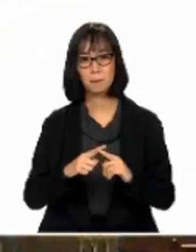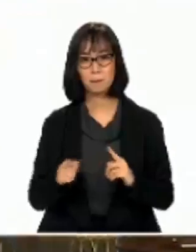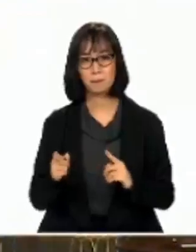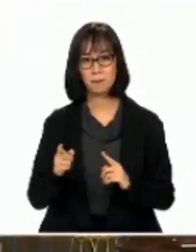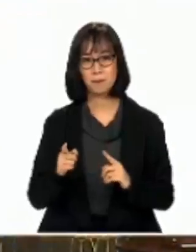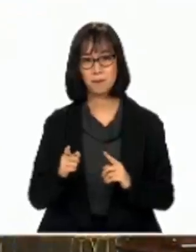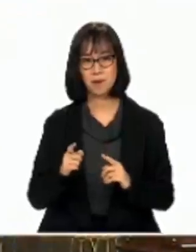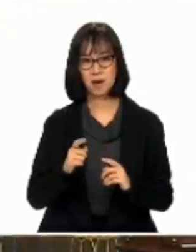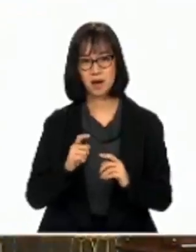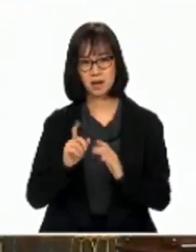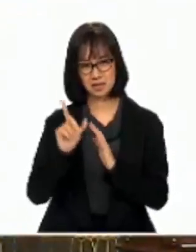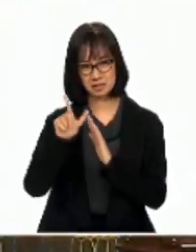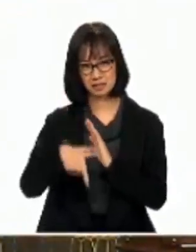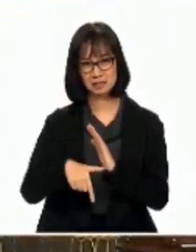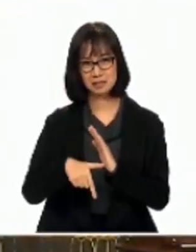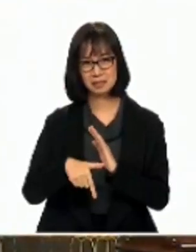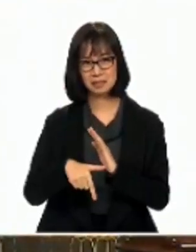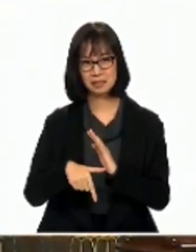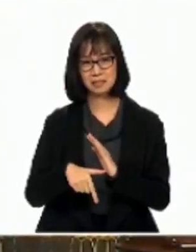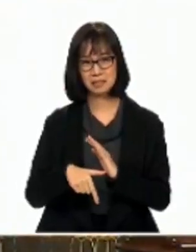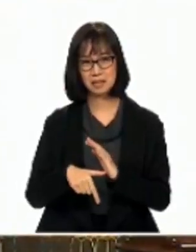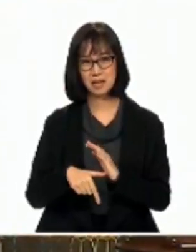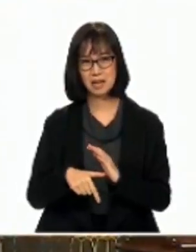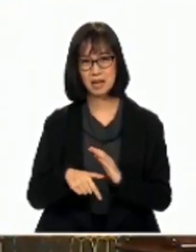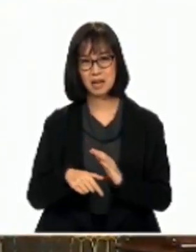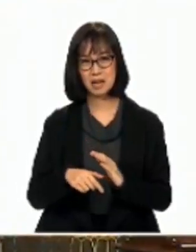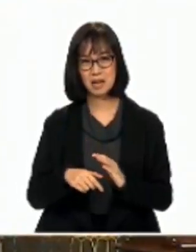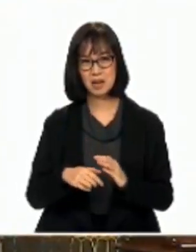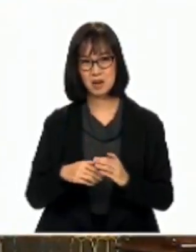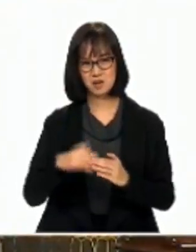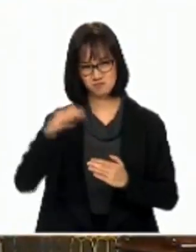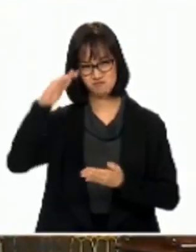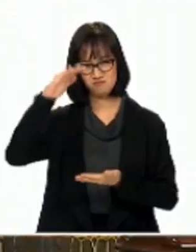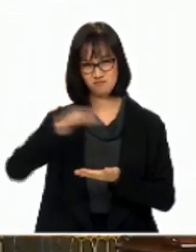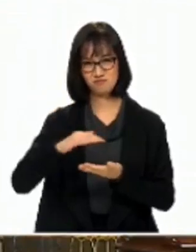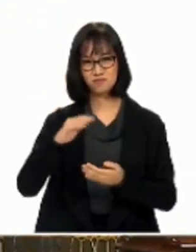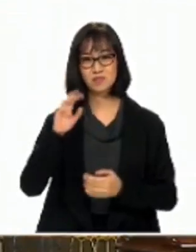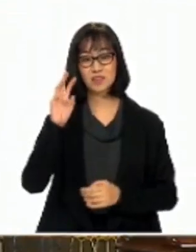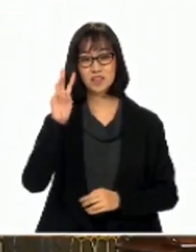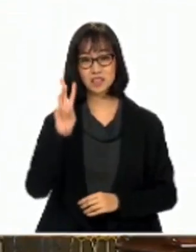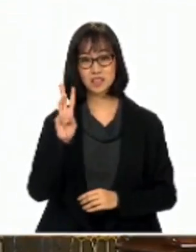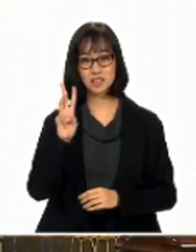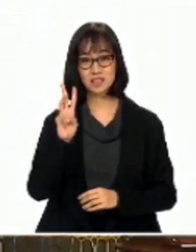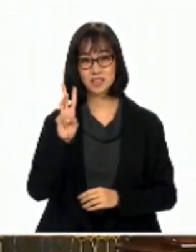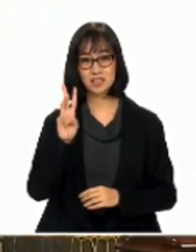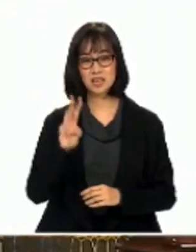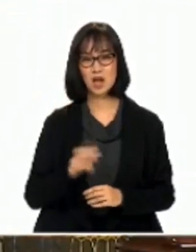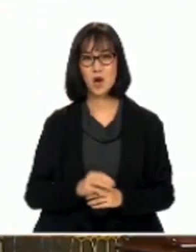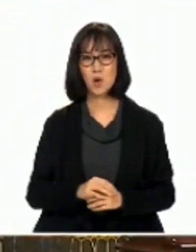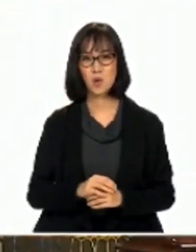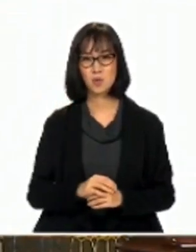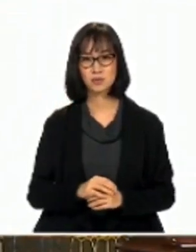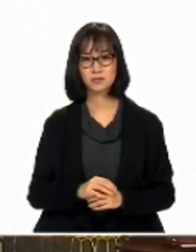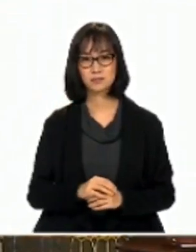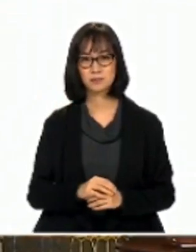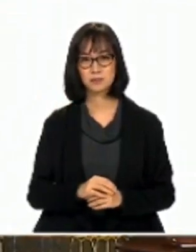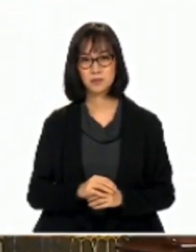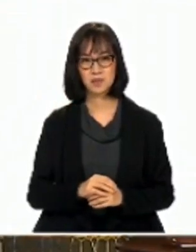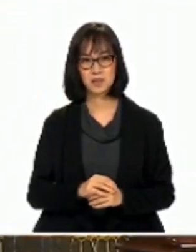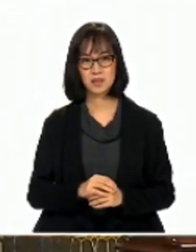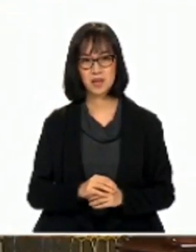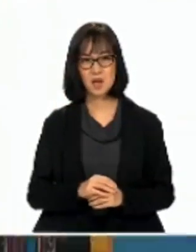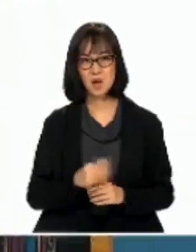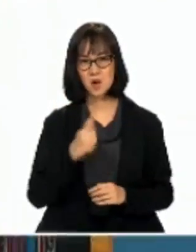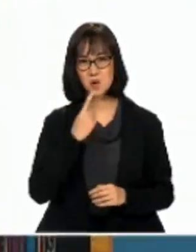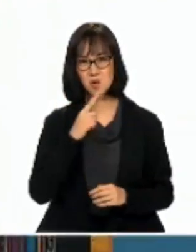mayor, she reduced it to 6. Walang order, no orders in advance. They said, oh,